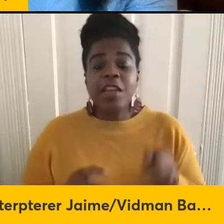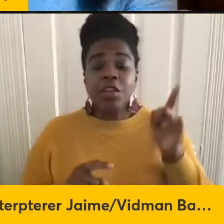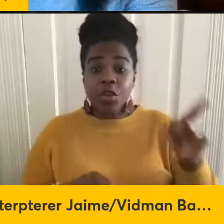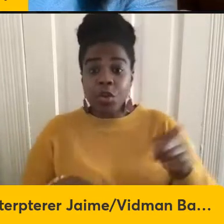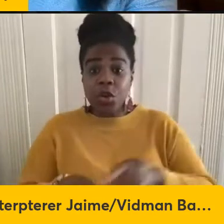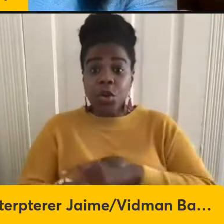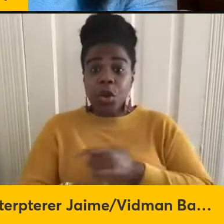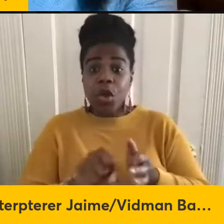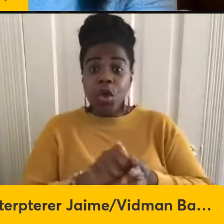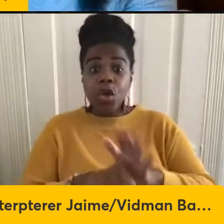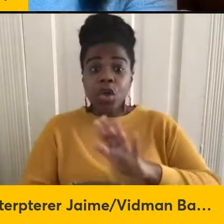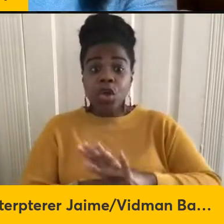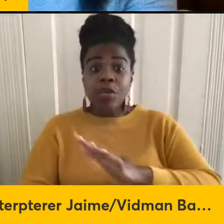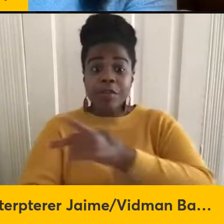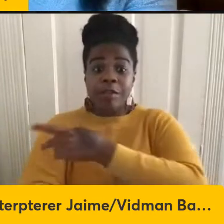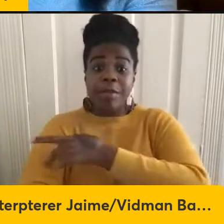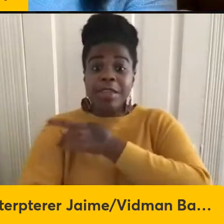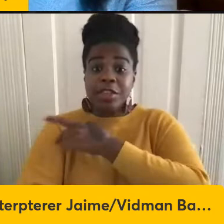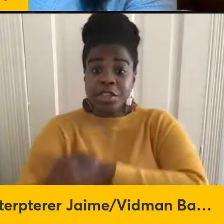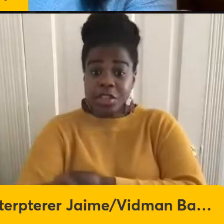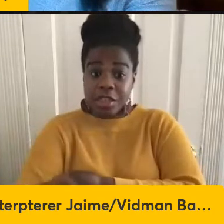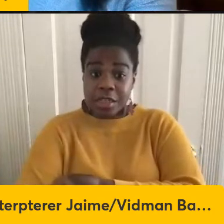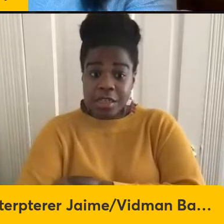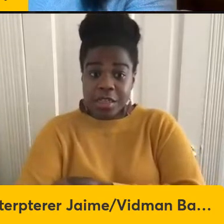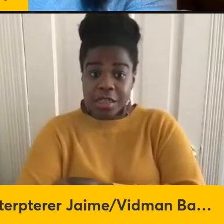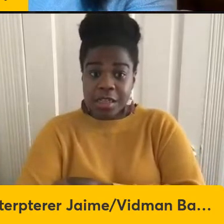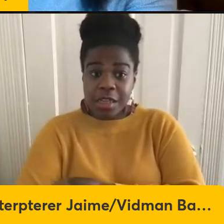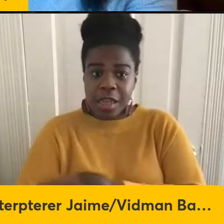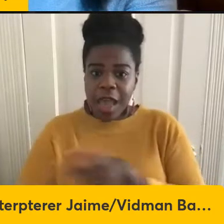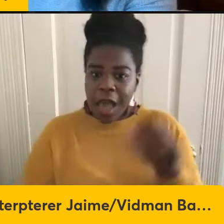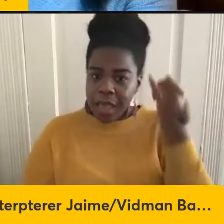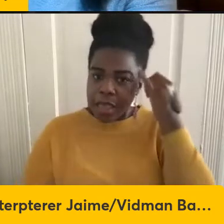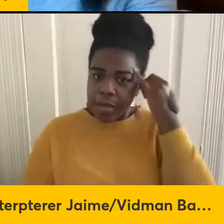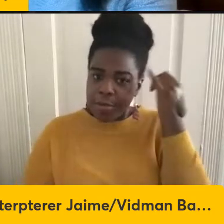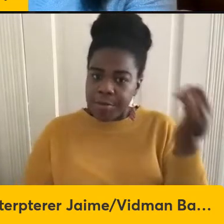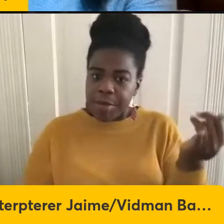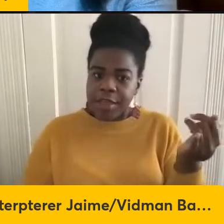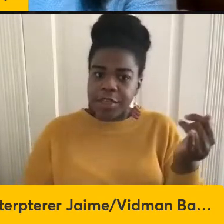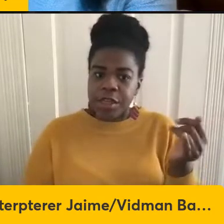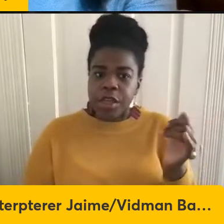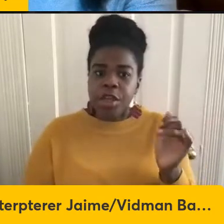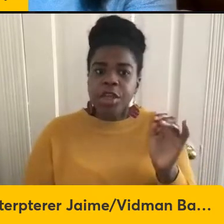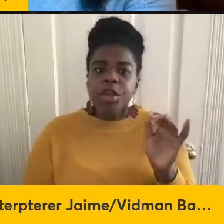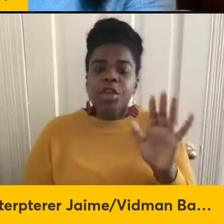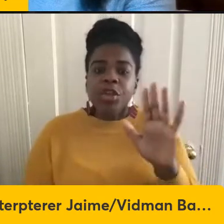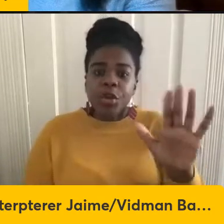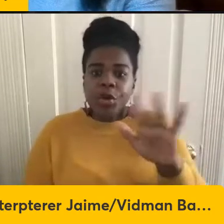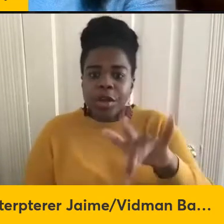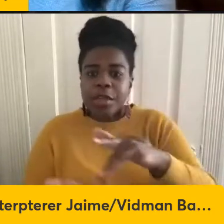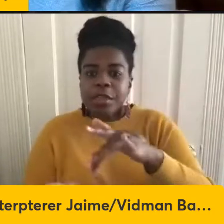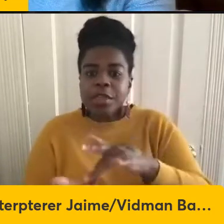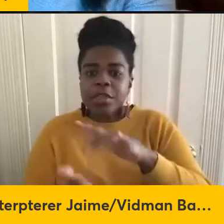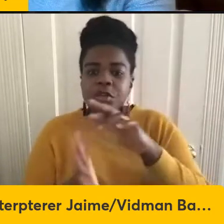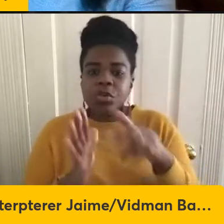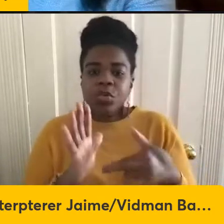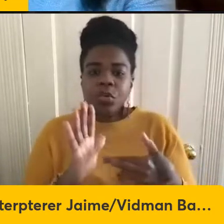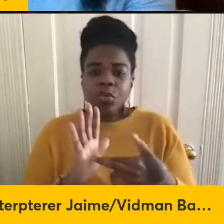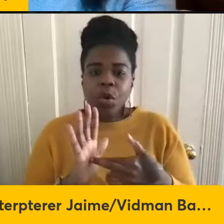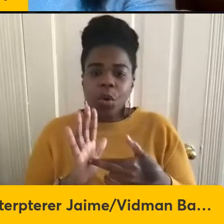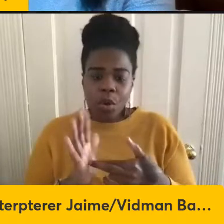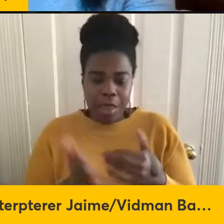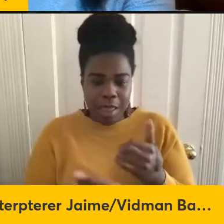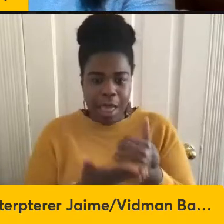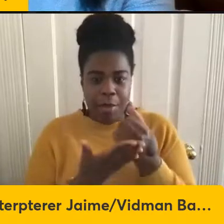patient, how do you? I mean, I imagine that you're playing a central role in helping us